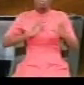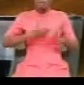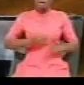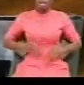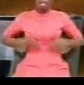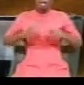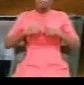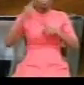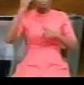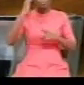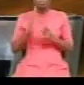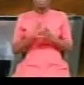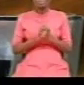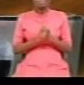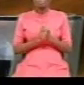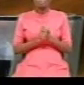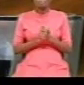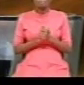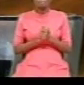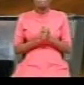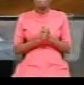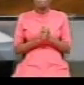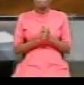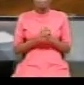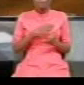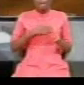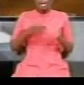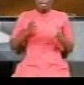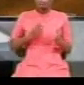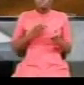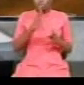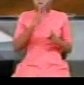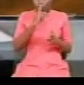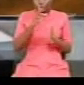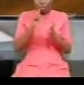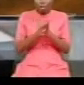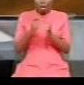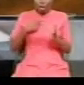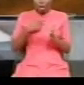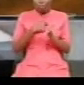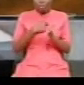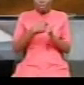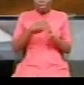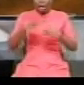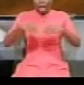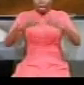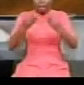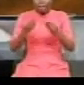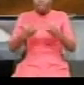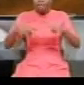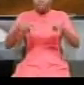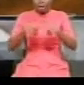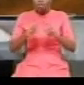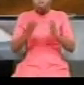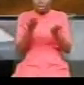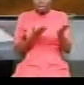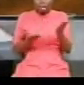to God. And let's be sure that we render valuable